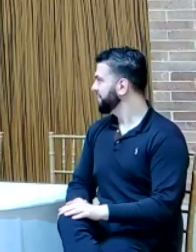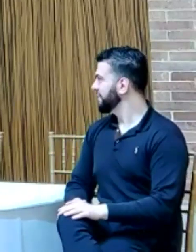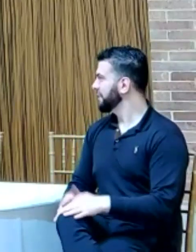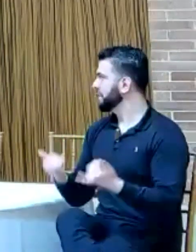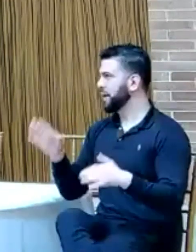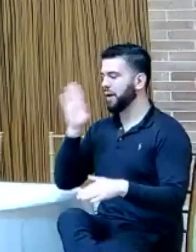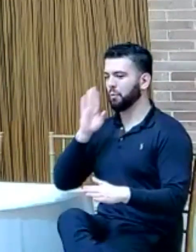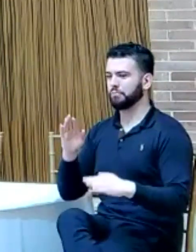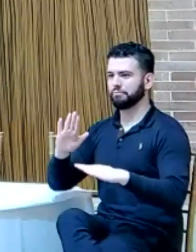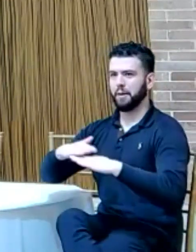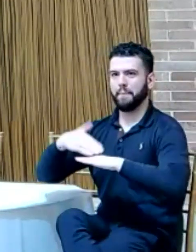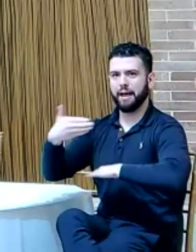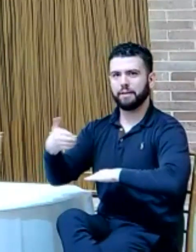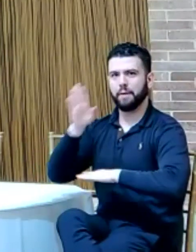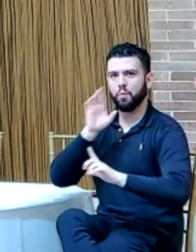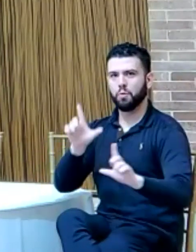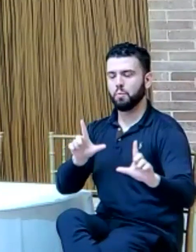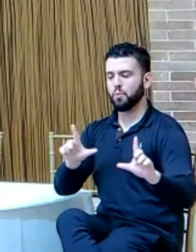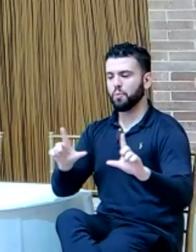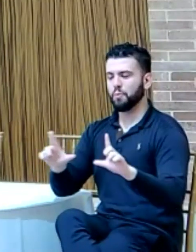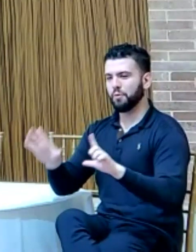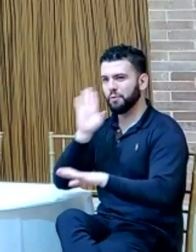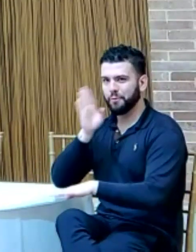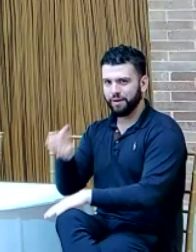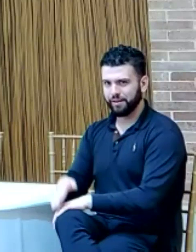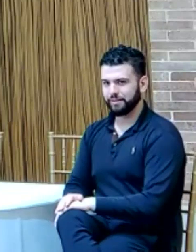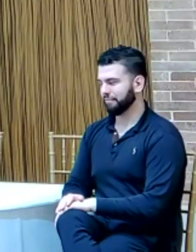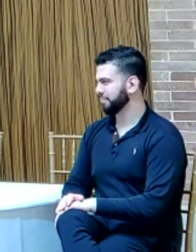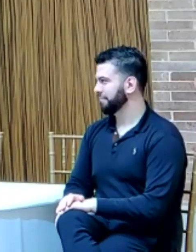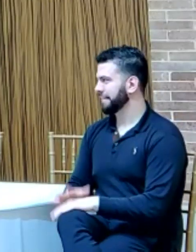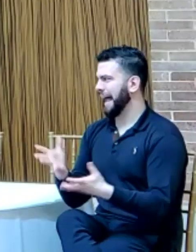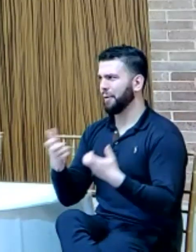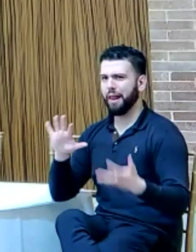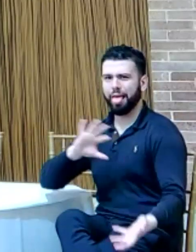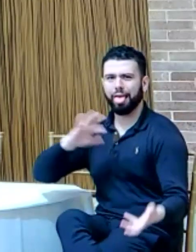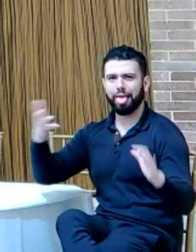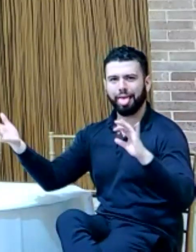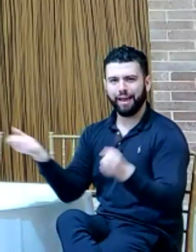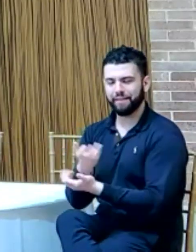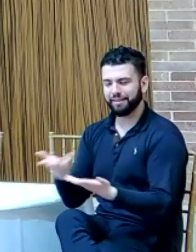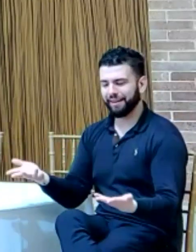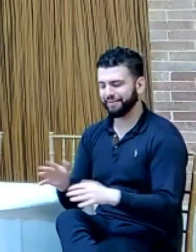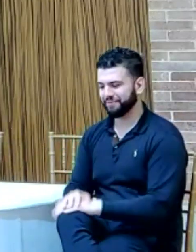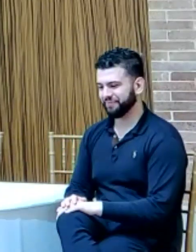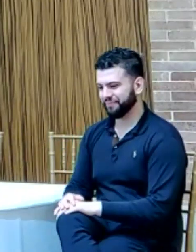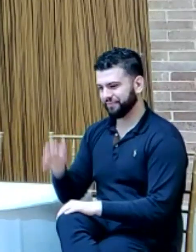this laptop without messing anything up I don't want to ruin what you have going on here there we